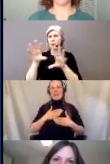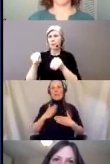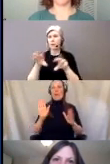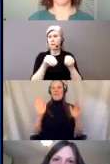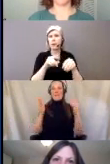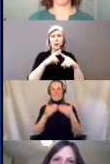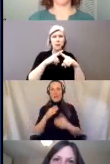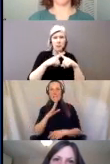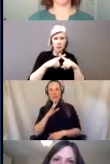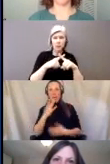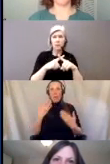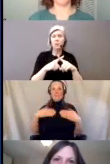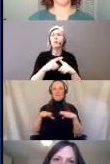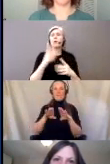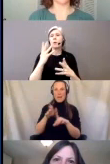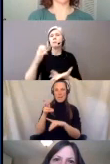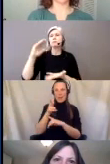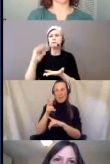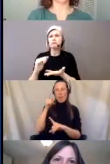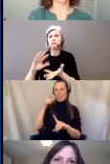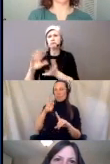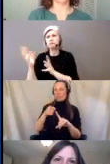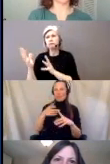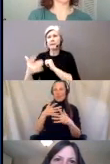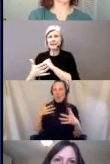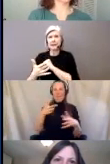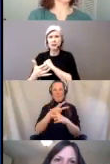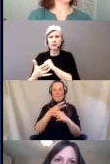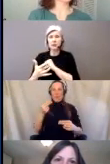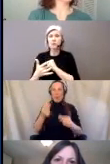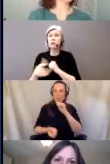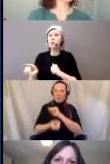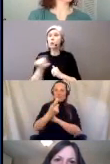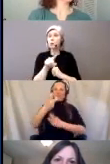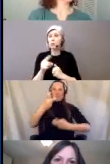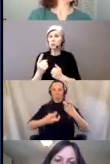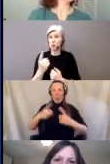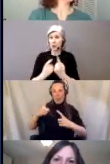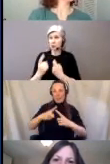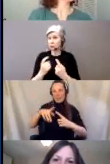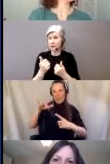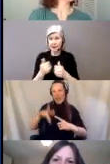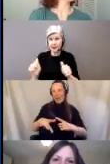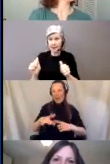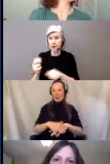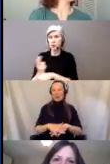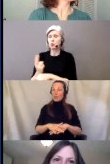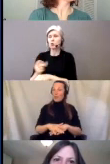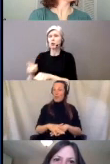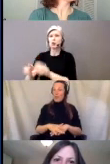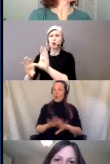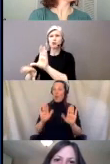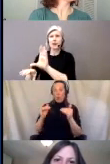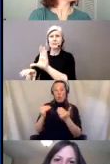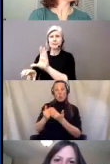technical difficulties. We ask that all questions and comments are posted in the chat box. Our moderators will share the